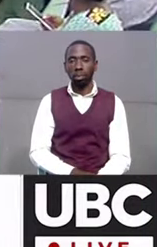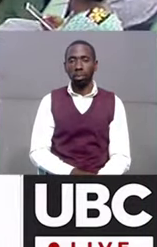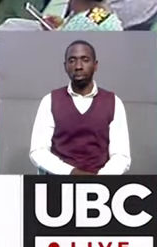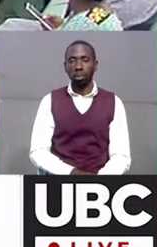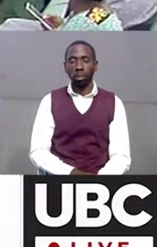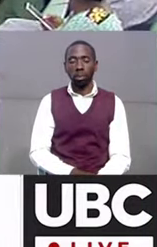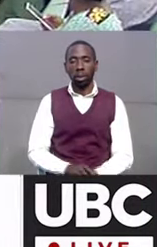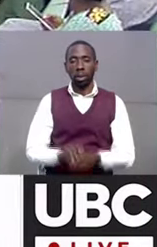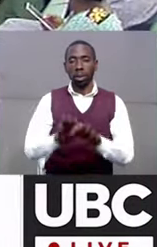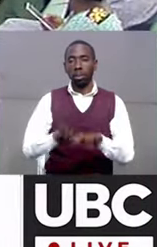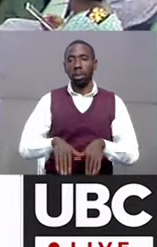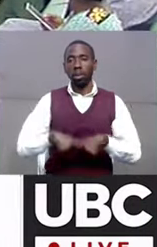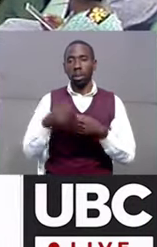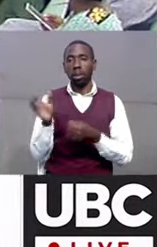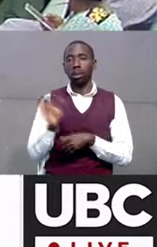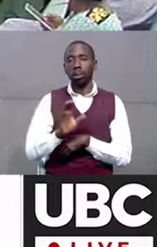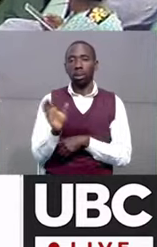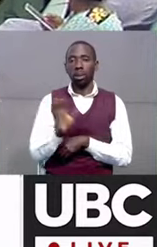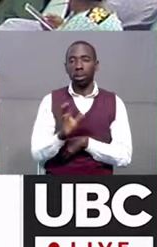Parliamentary Commission.